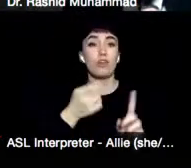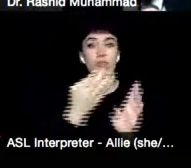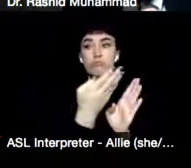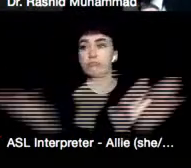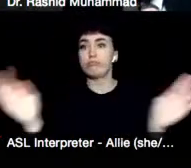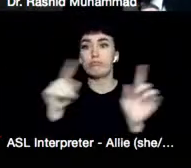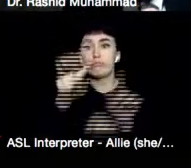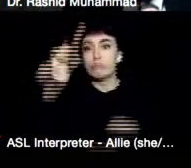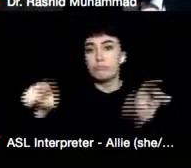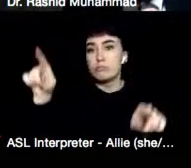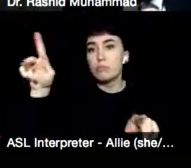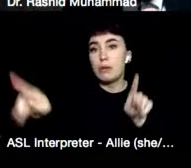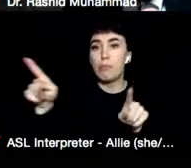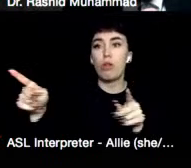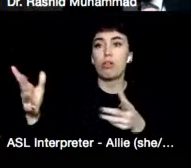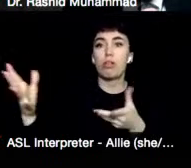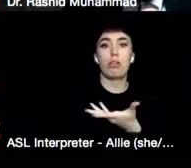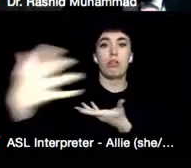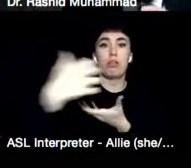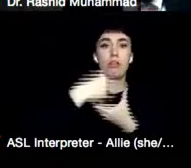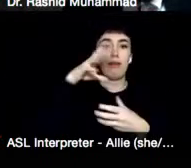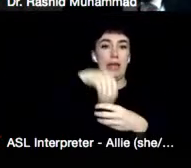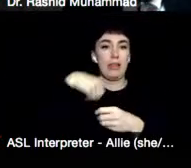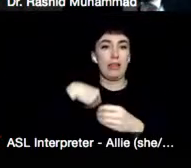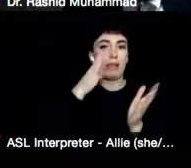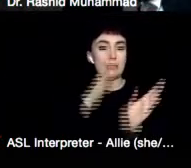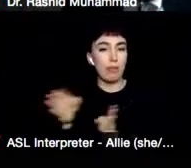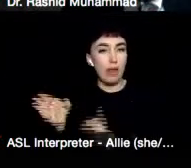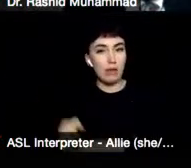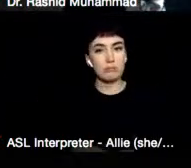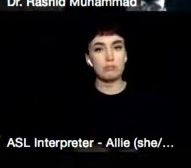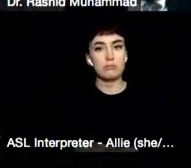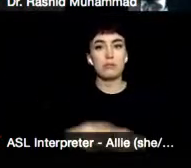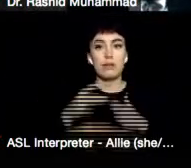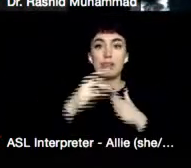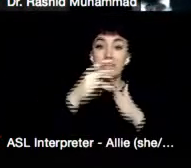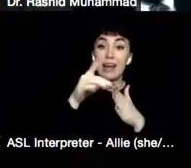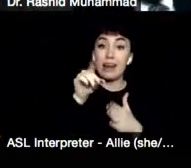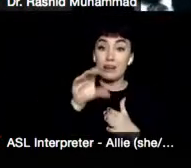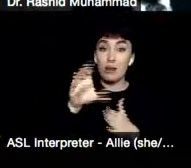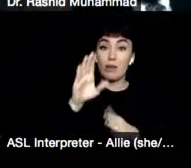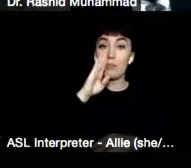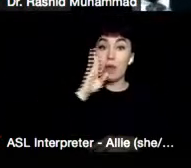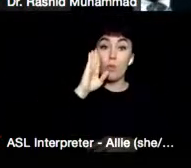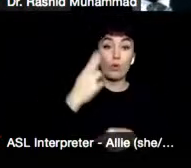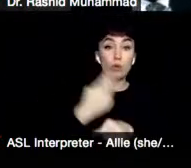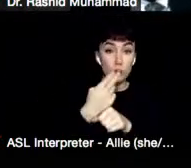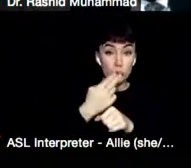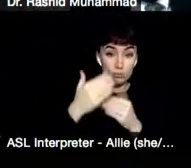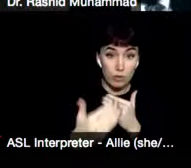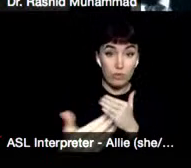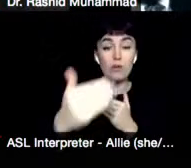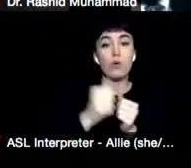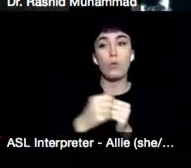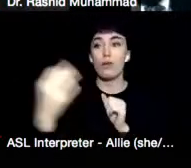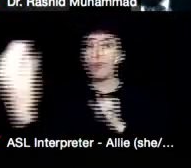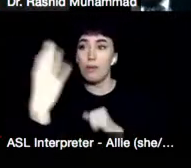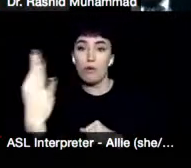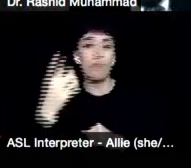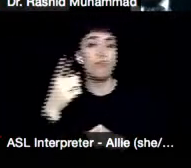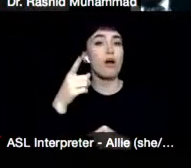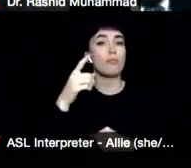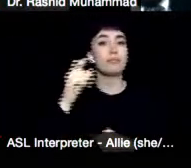reflected in this plan. It's a guiding document that Brighton will use moving forward with input from staff, town governance,